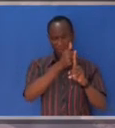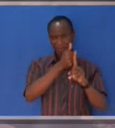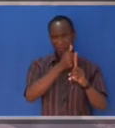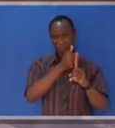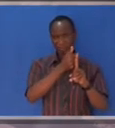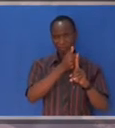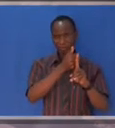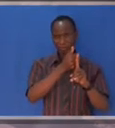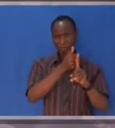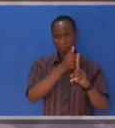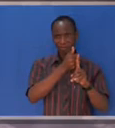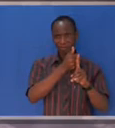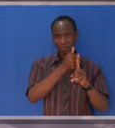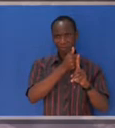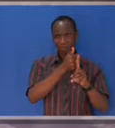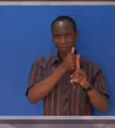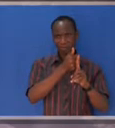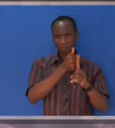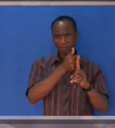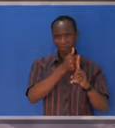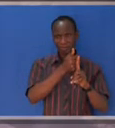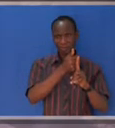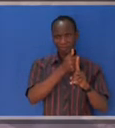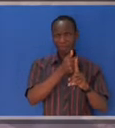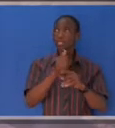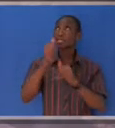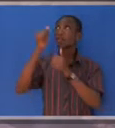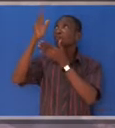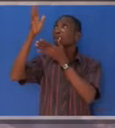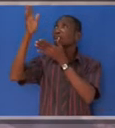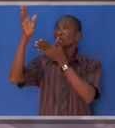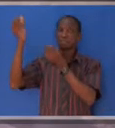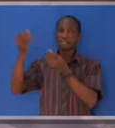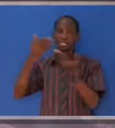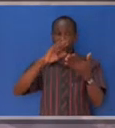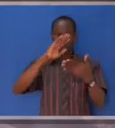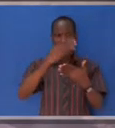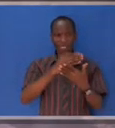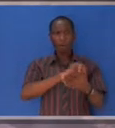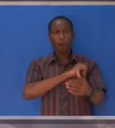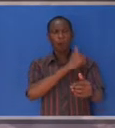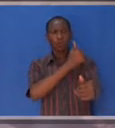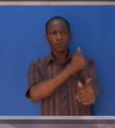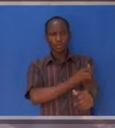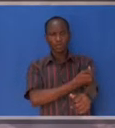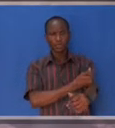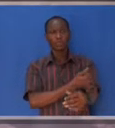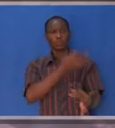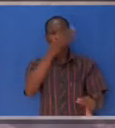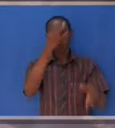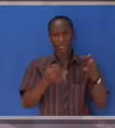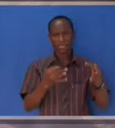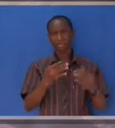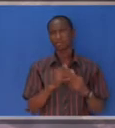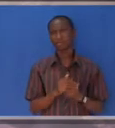And he has given him authority to execute